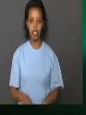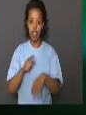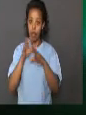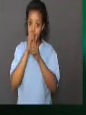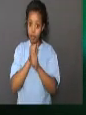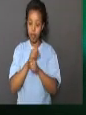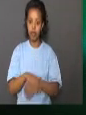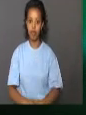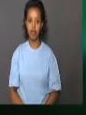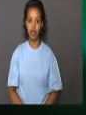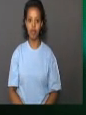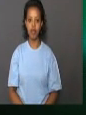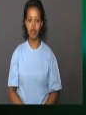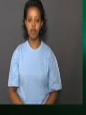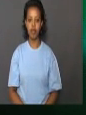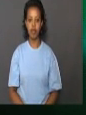Time's up.